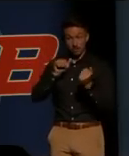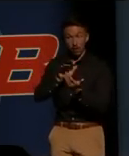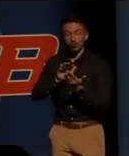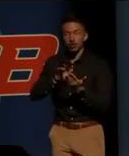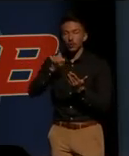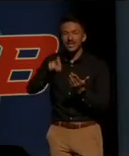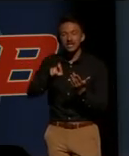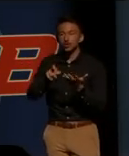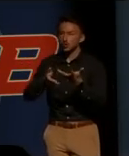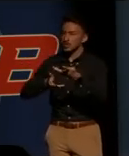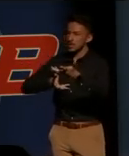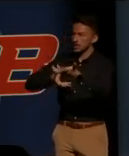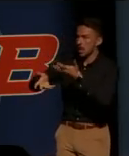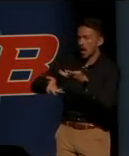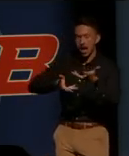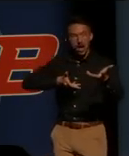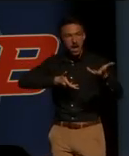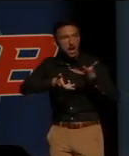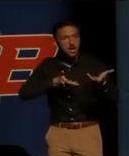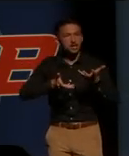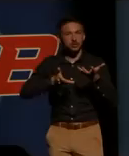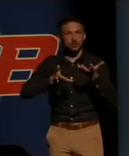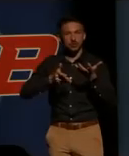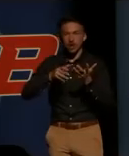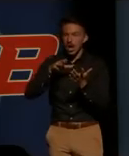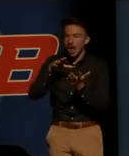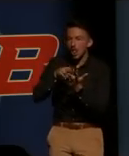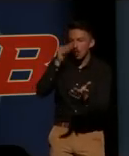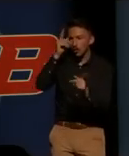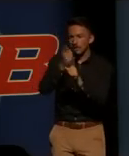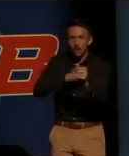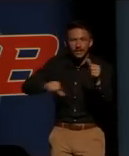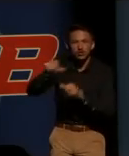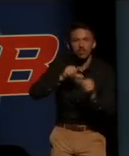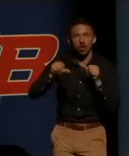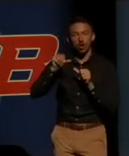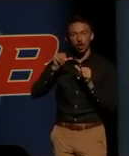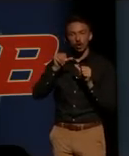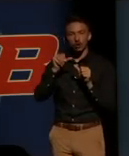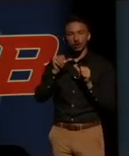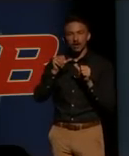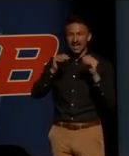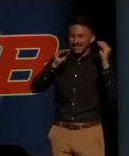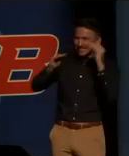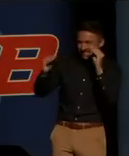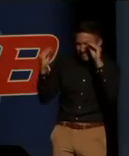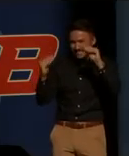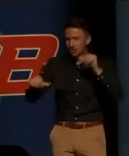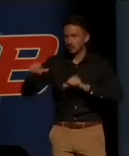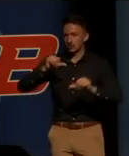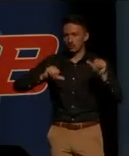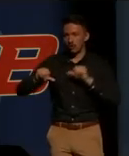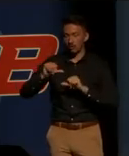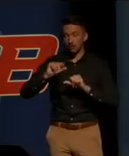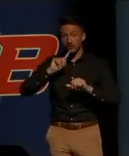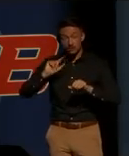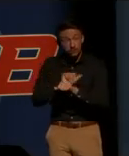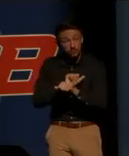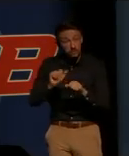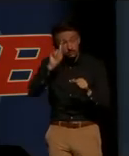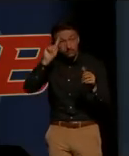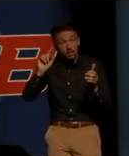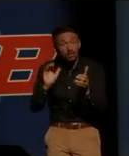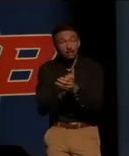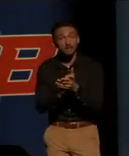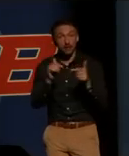talk with them, teach them and learn from them. I genuinely believe that this has and